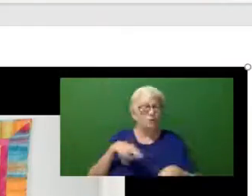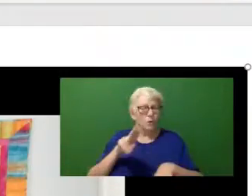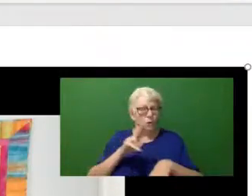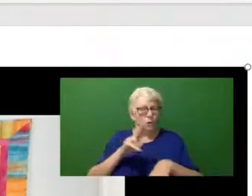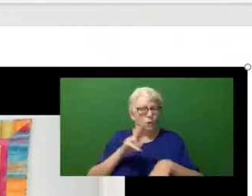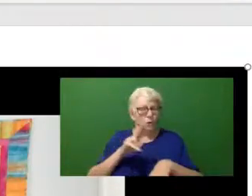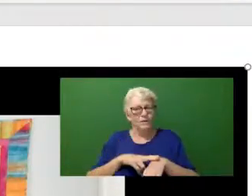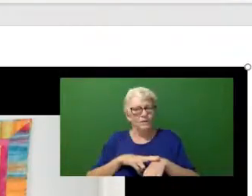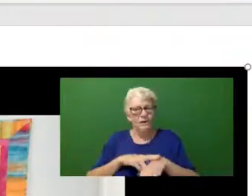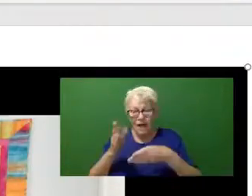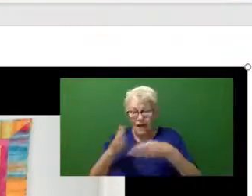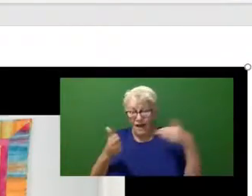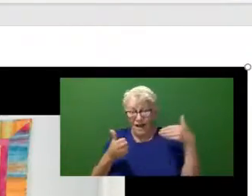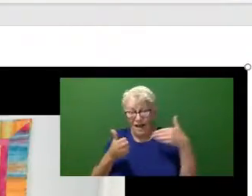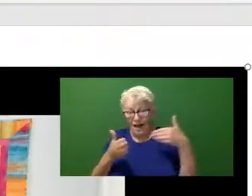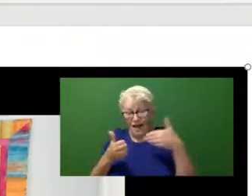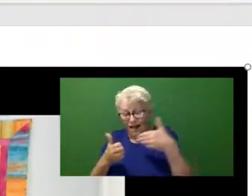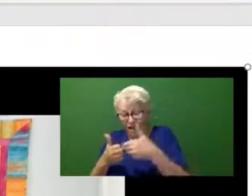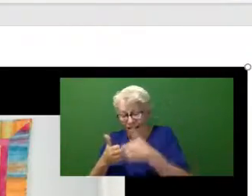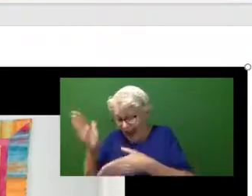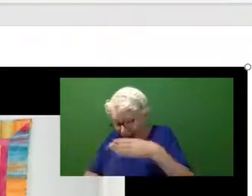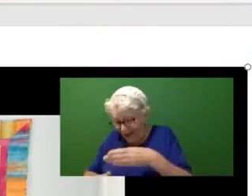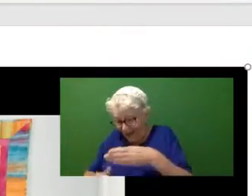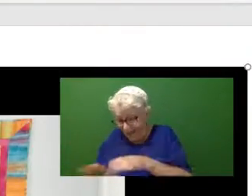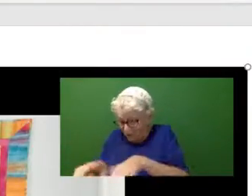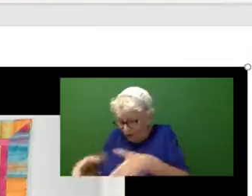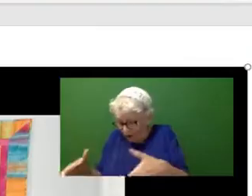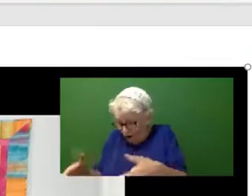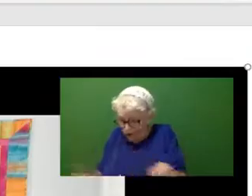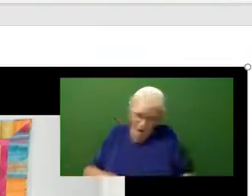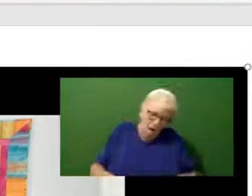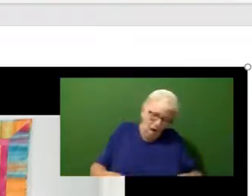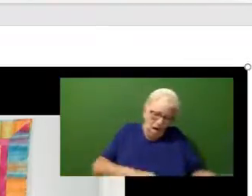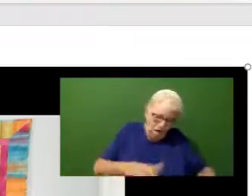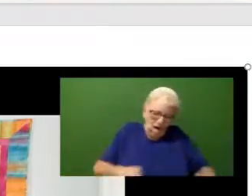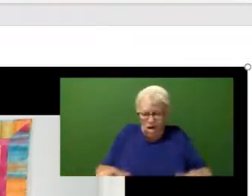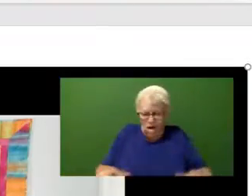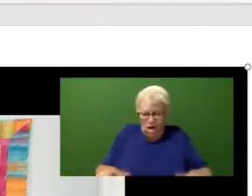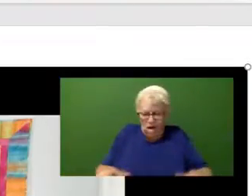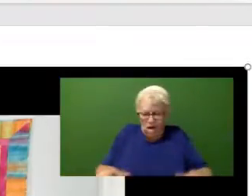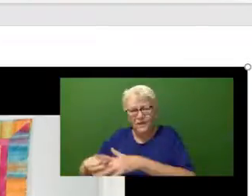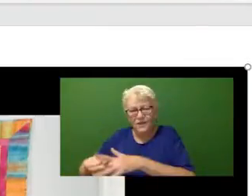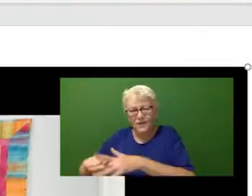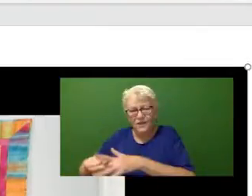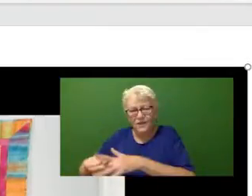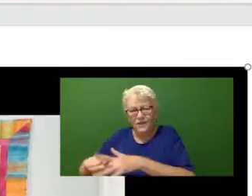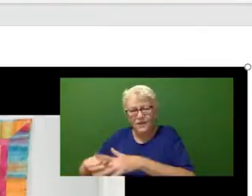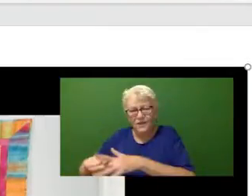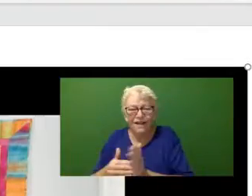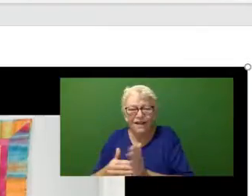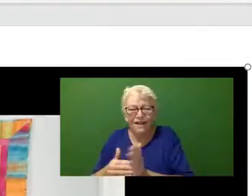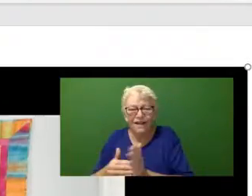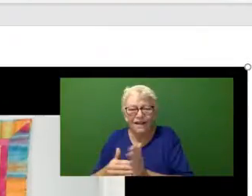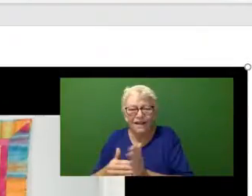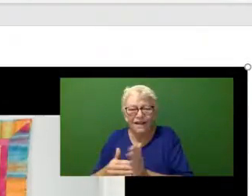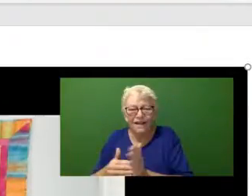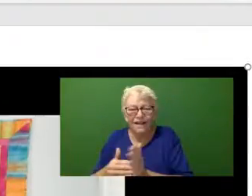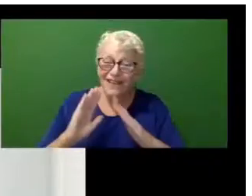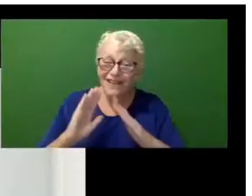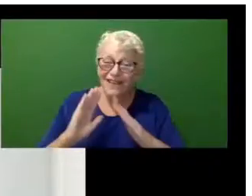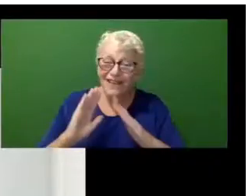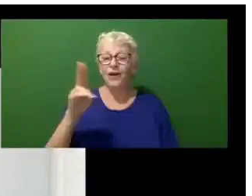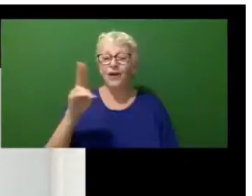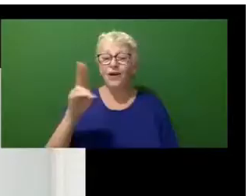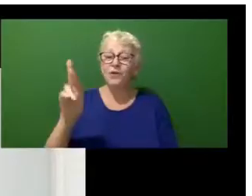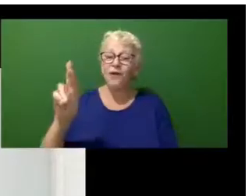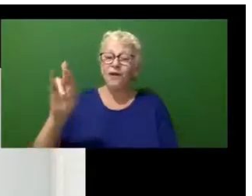learning, and of course, hearing the end of our Torah and the beginning of our Torah once again, the celebration of our